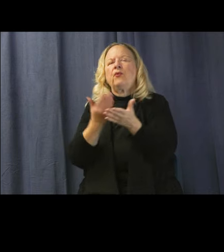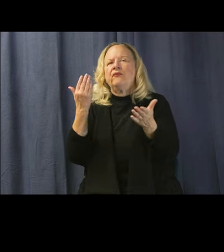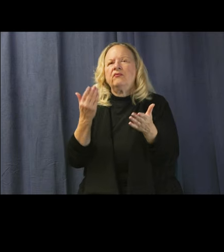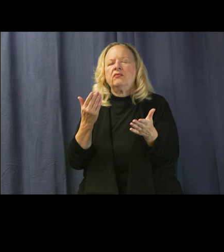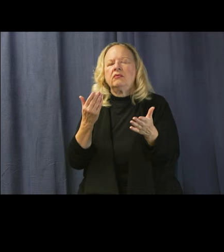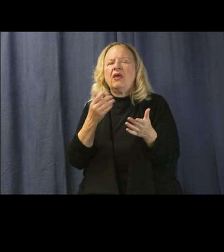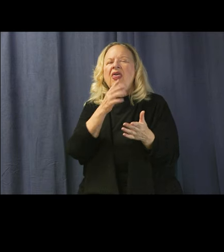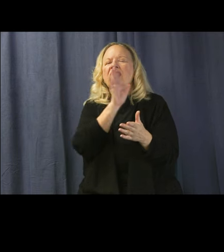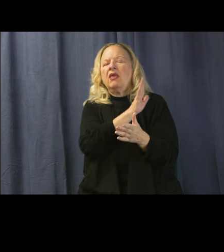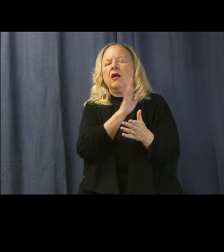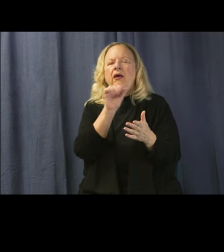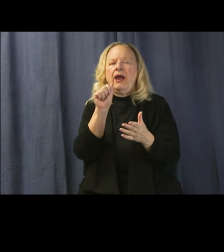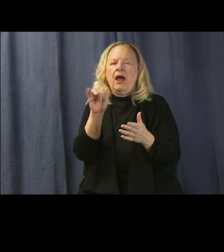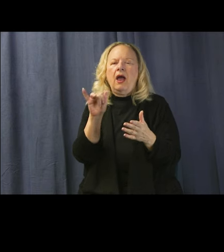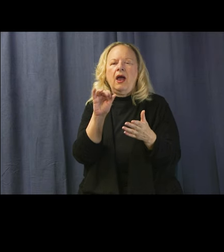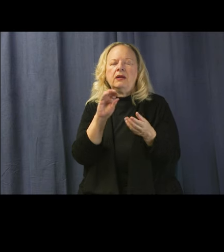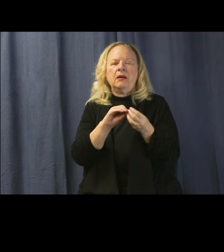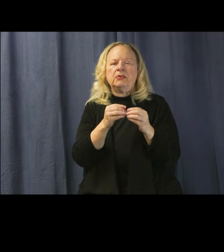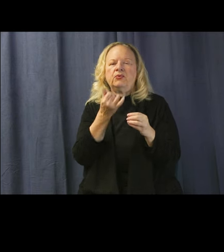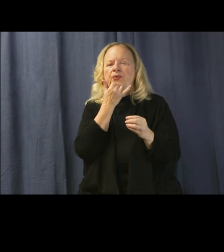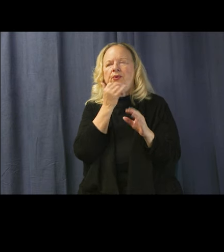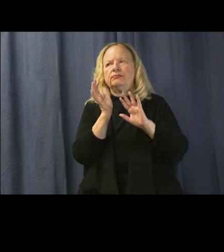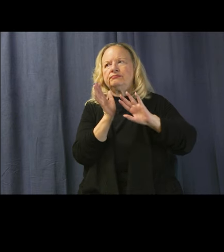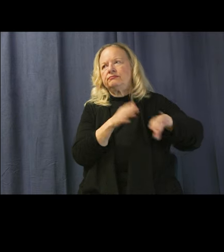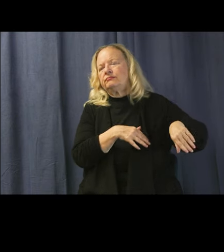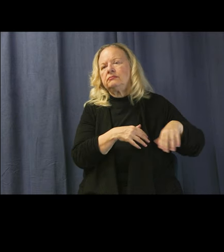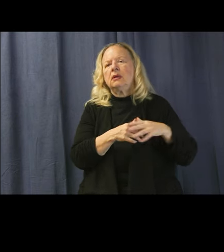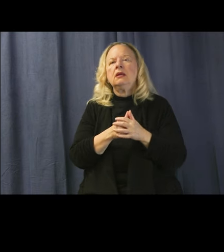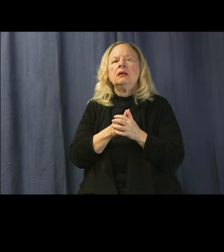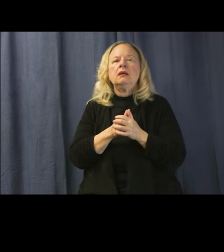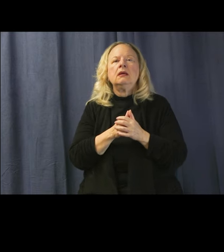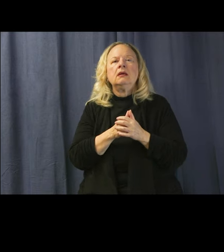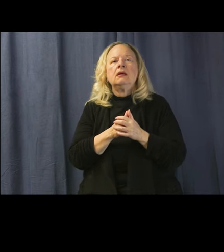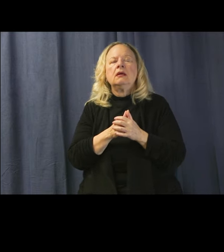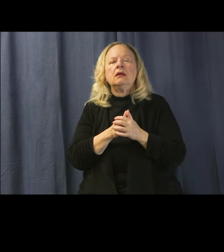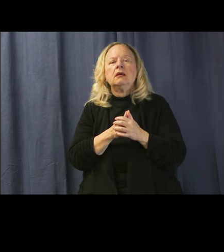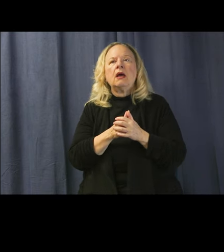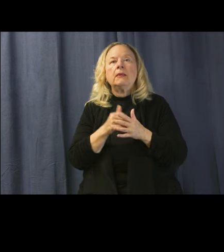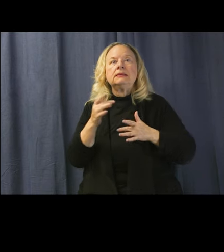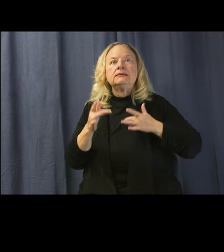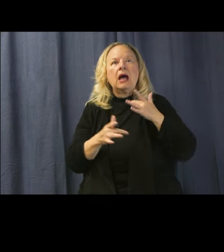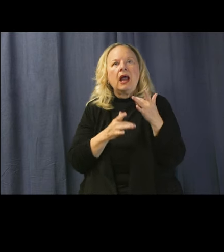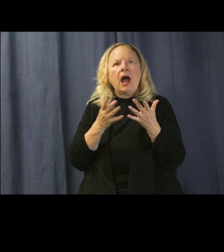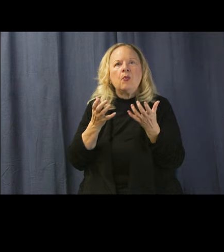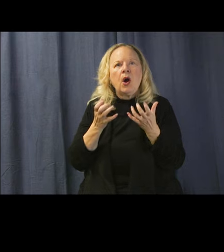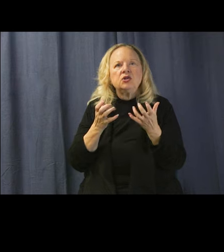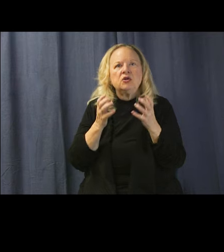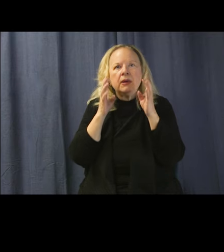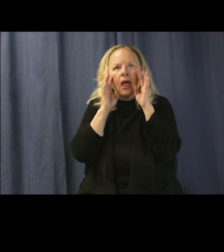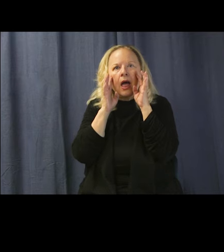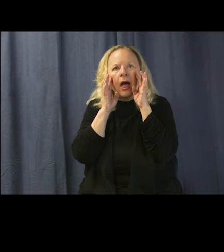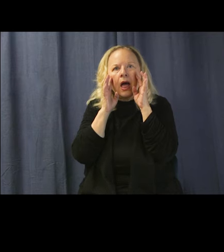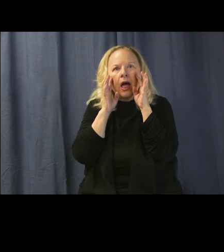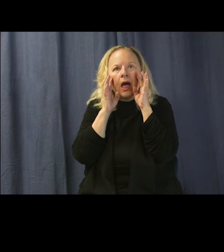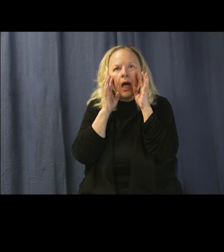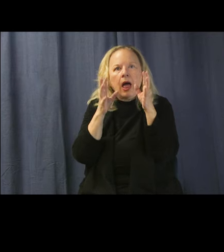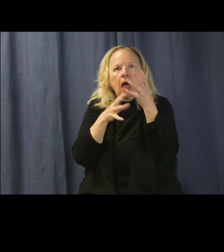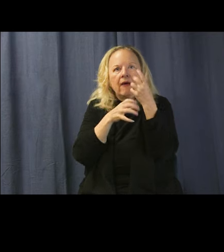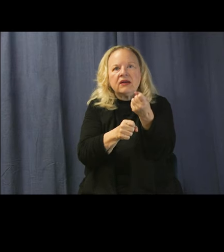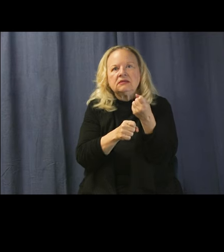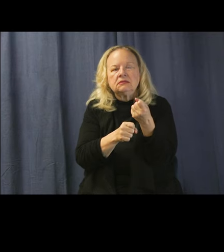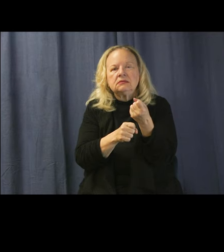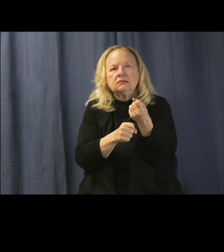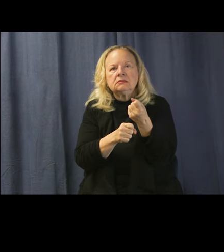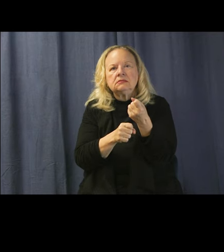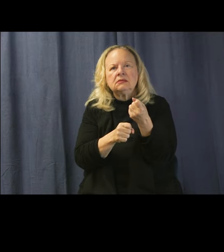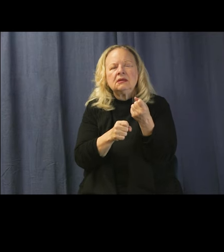those numbers wrong. But anyway, what I want to do today is make you so excited and your faith so strong.